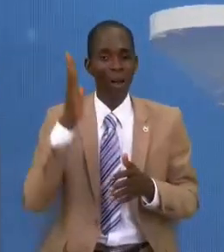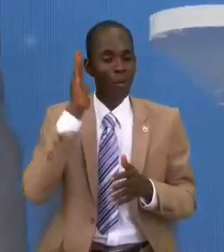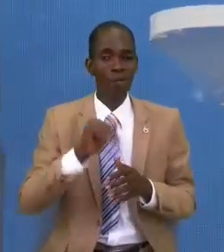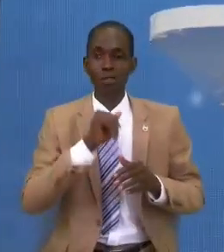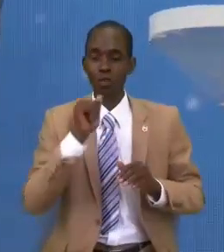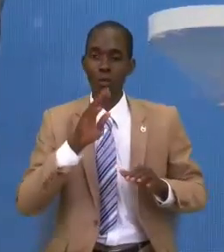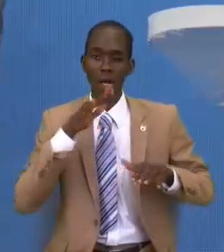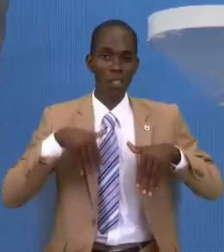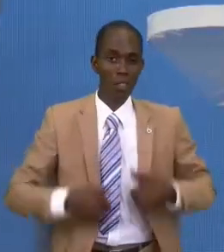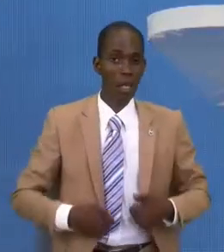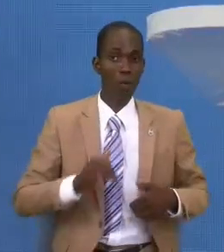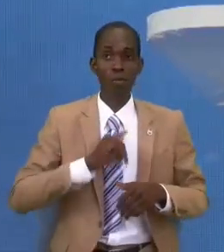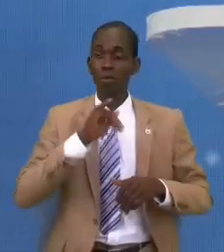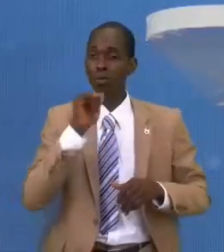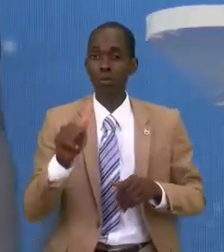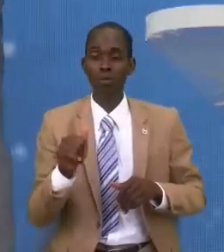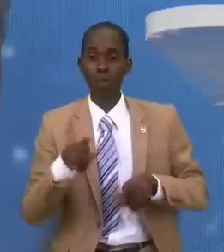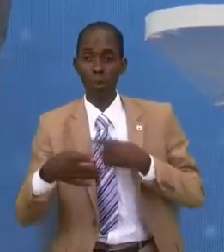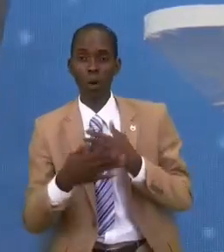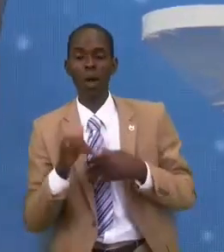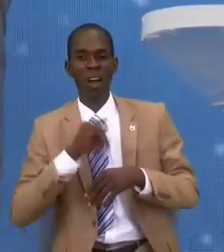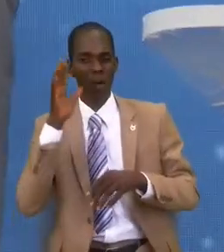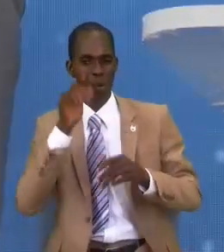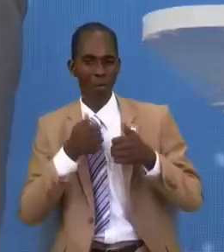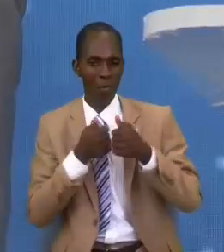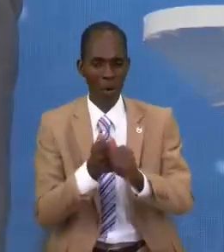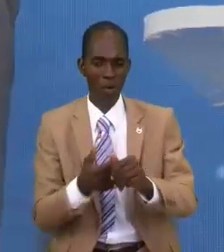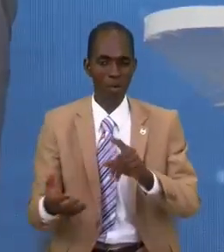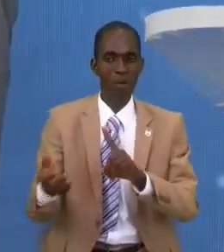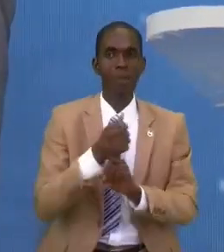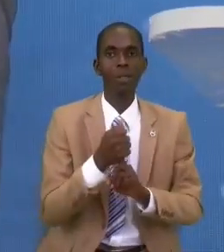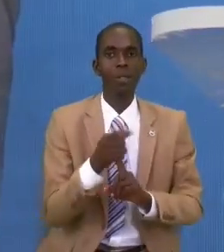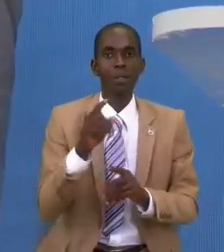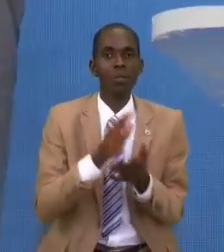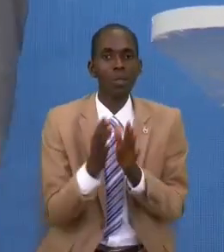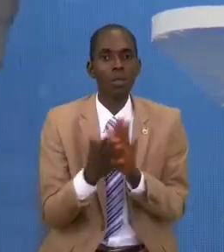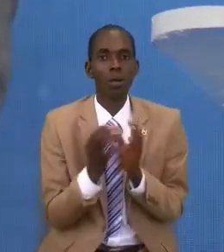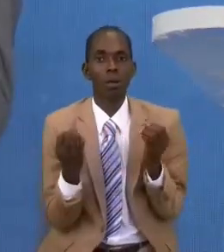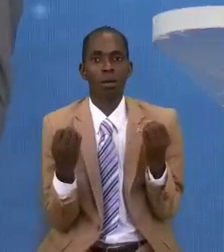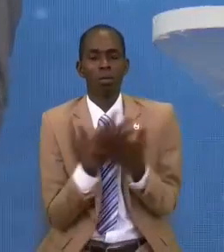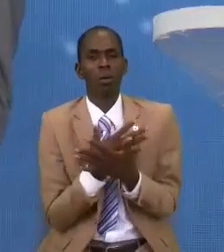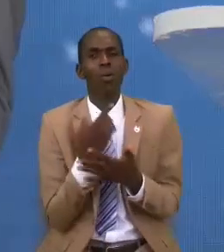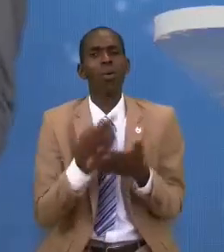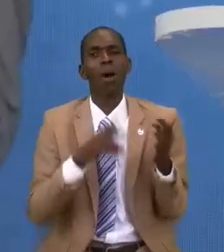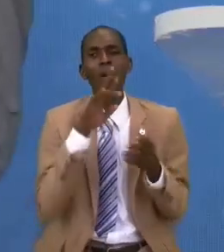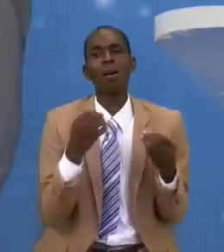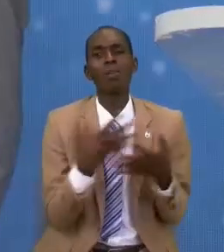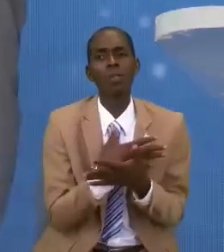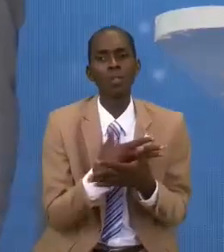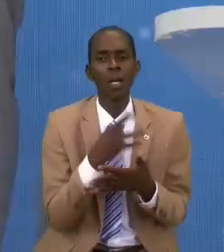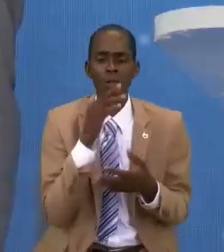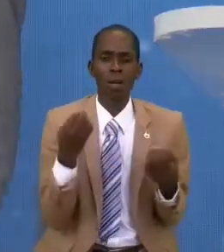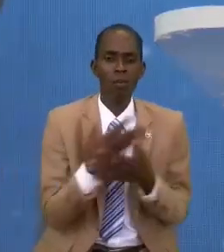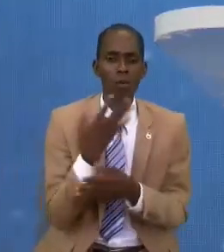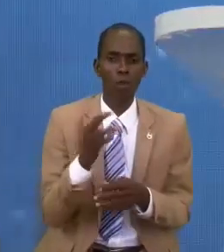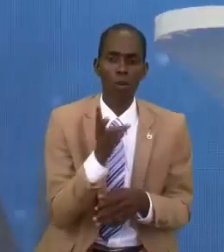back. Then you're afraid. What are you afraid of? The water, the river that made a way for you and let you